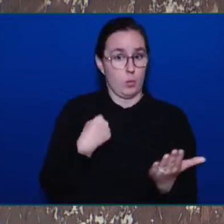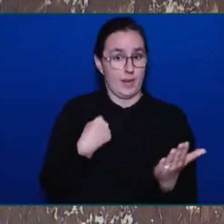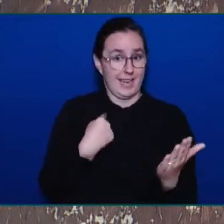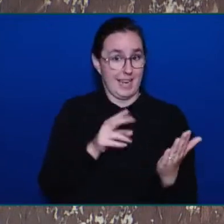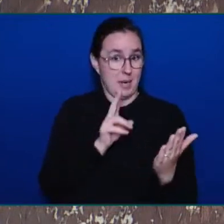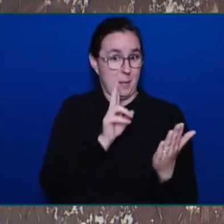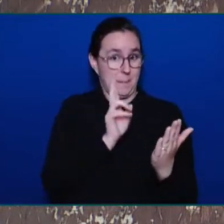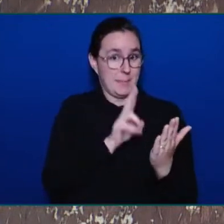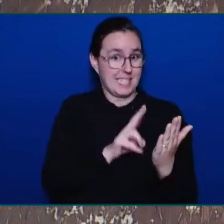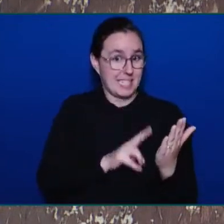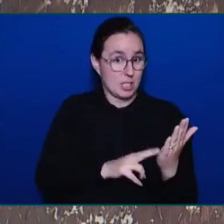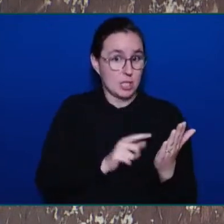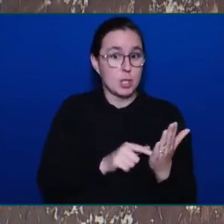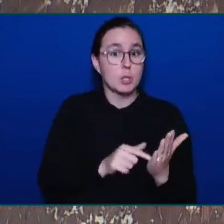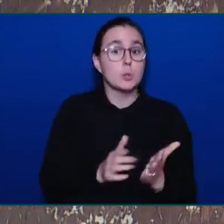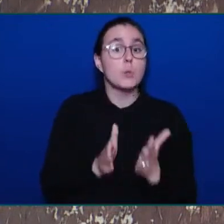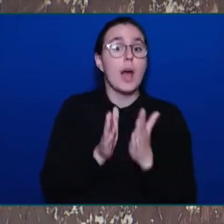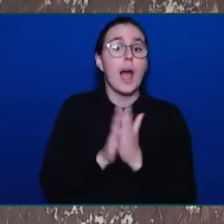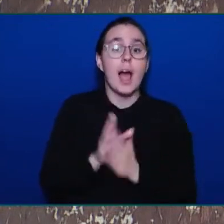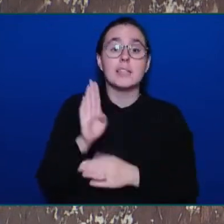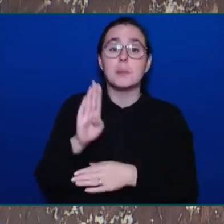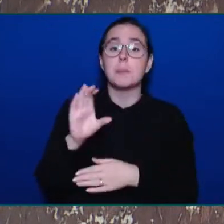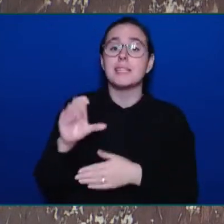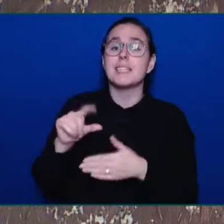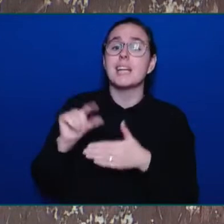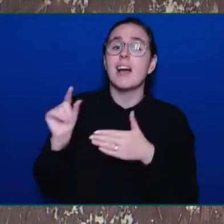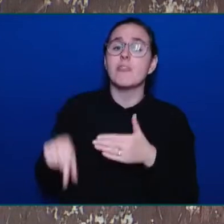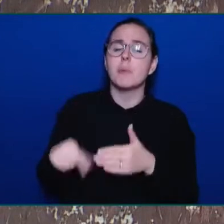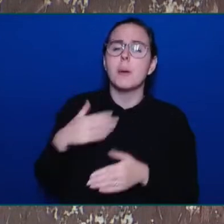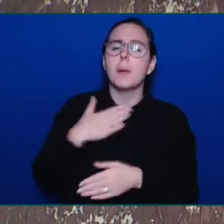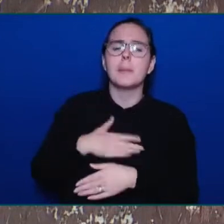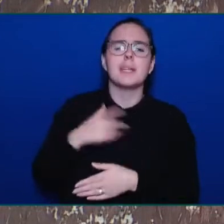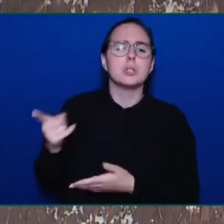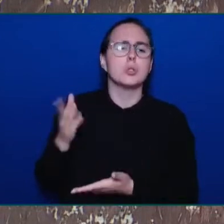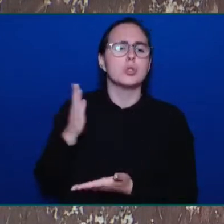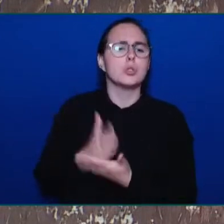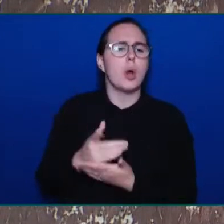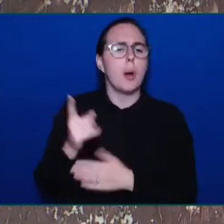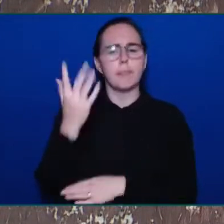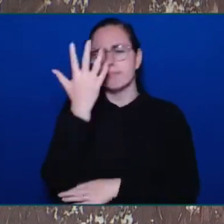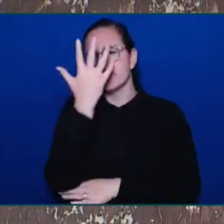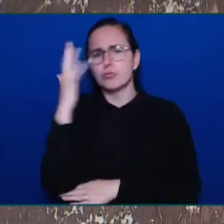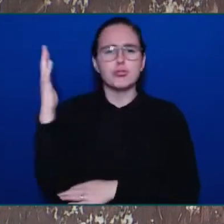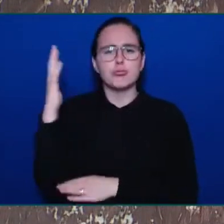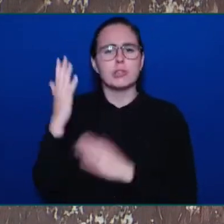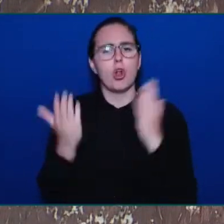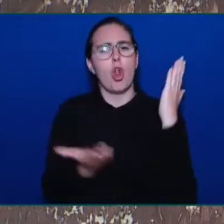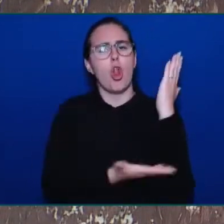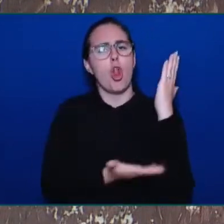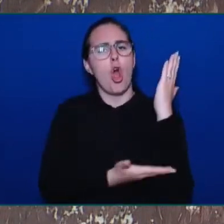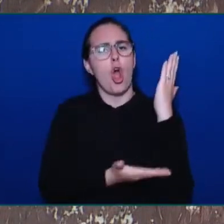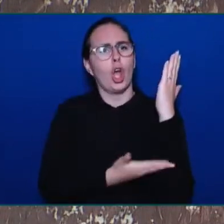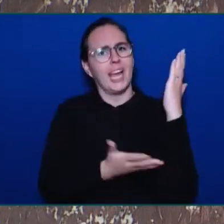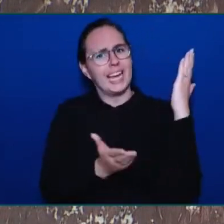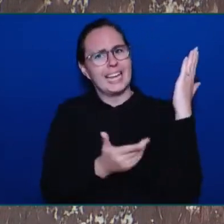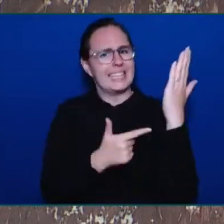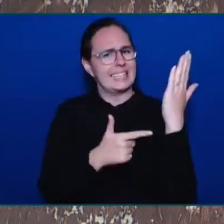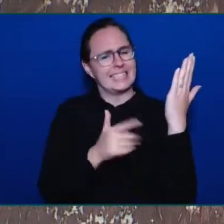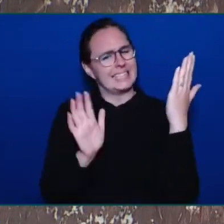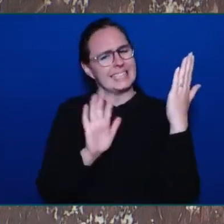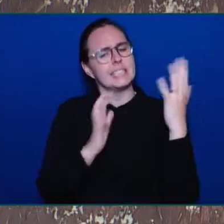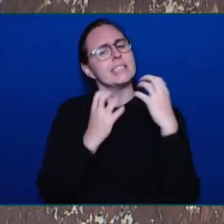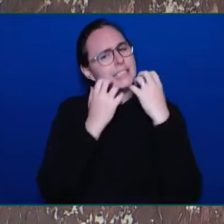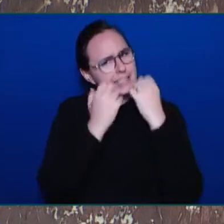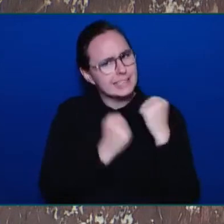of risk as defined by the Forest Strategic Review and protect trees, preserving biodiversity and resilience,